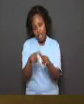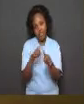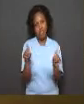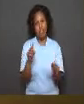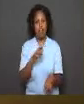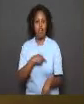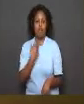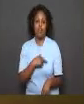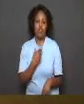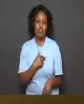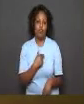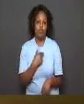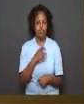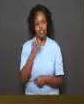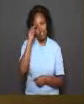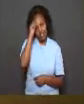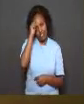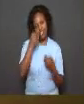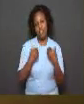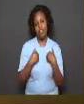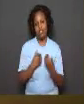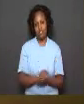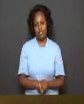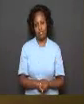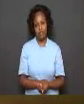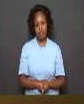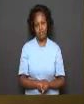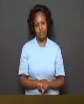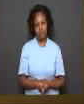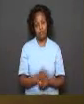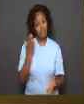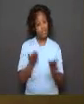of religious traditions. If the